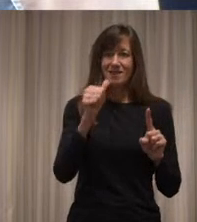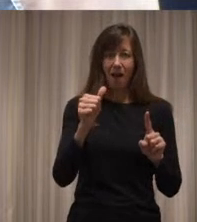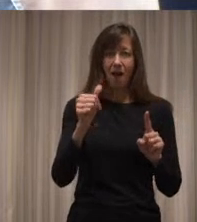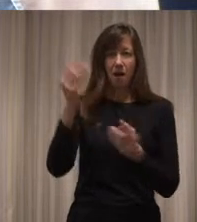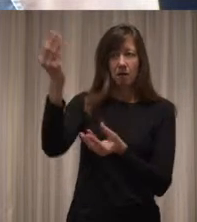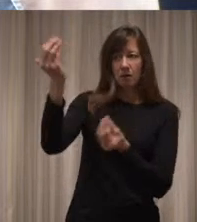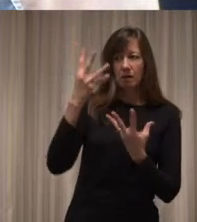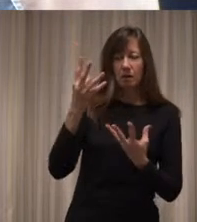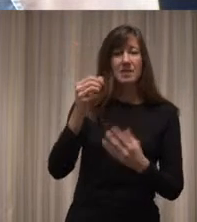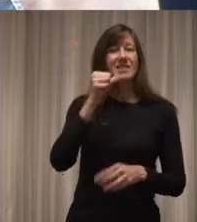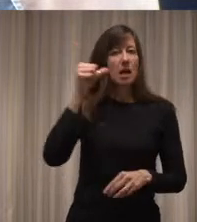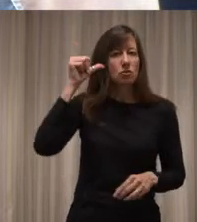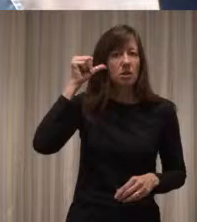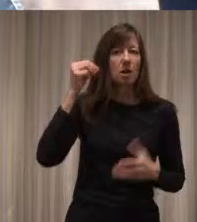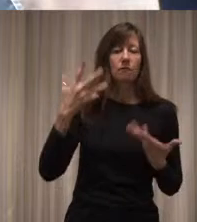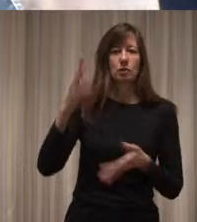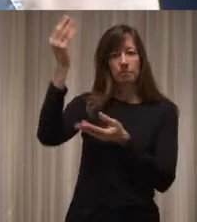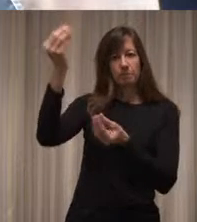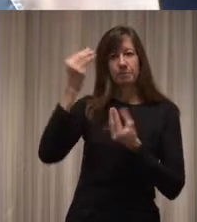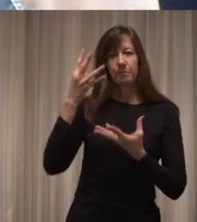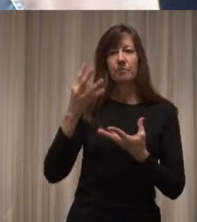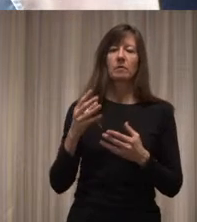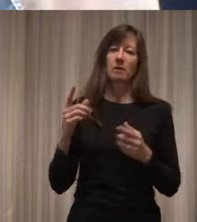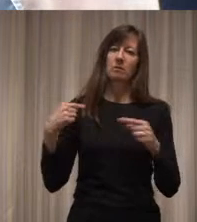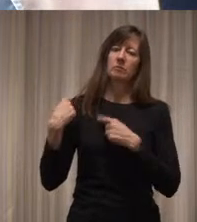of 162 fatalities,